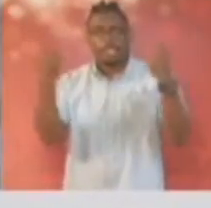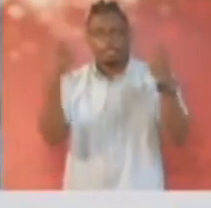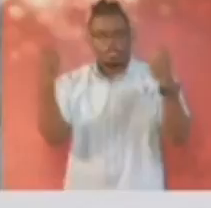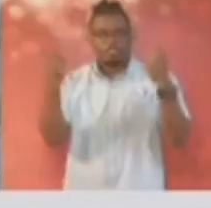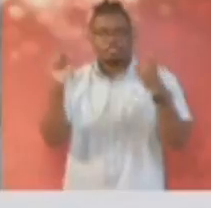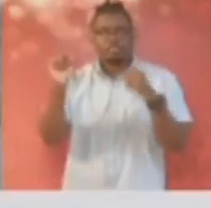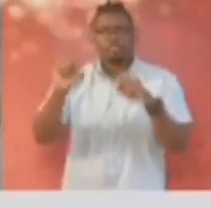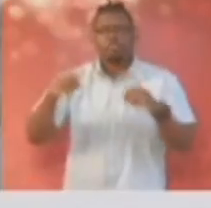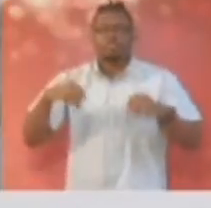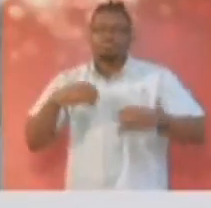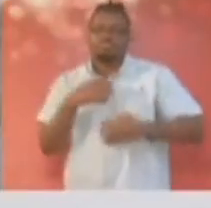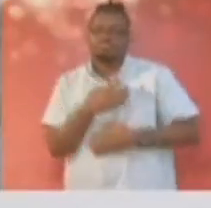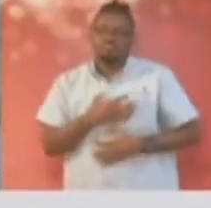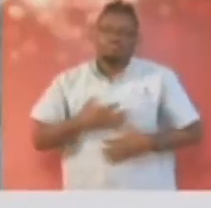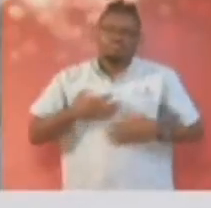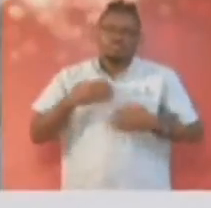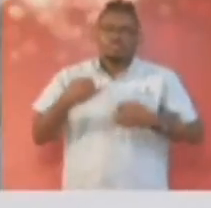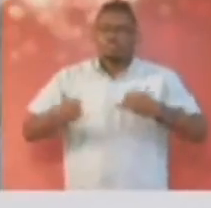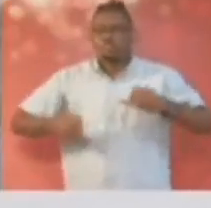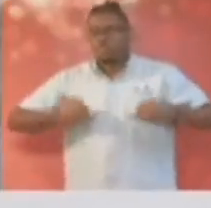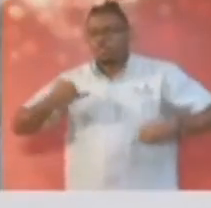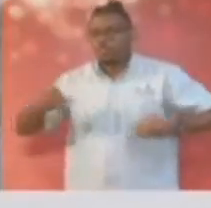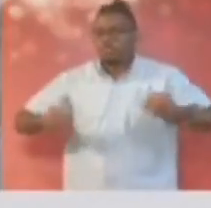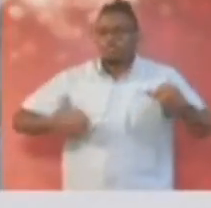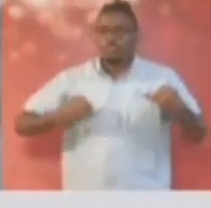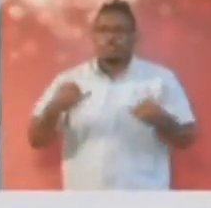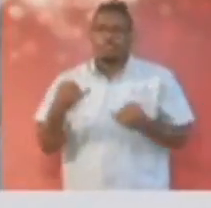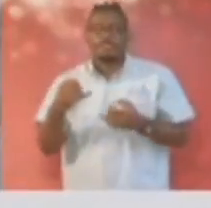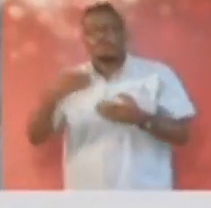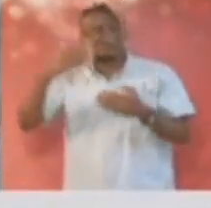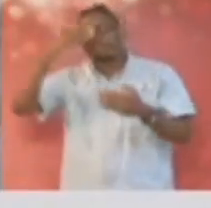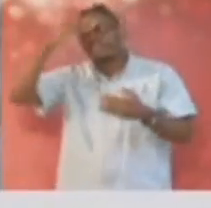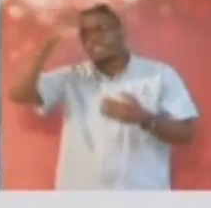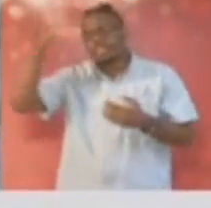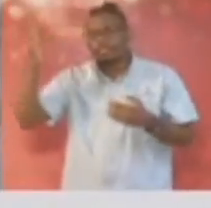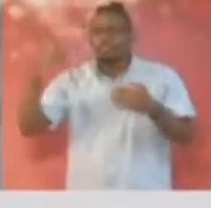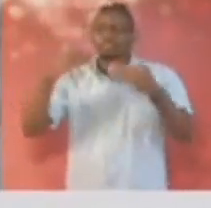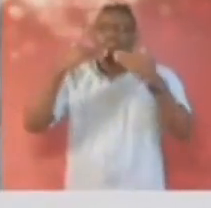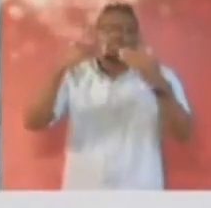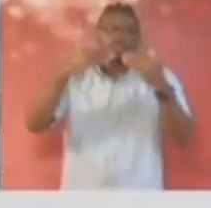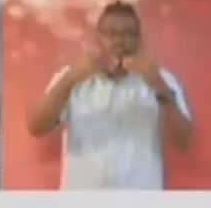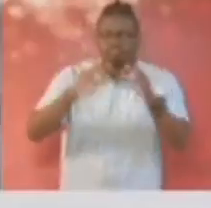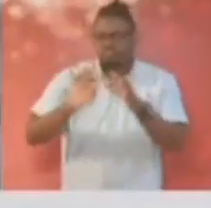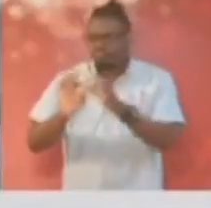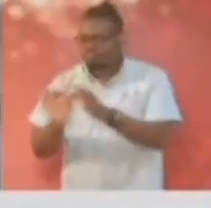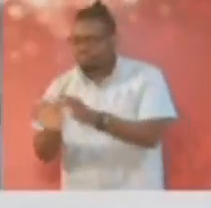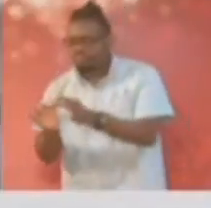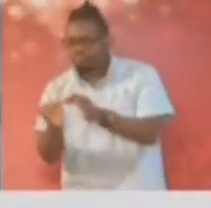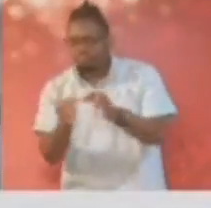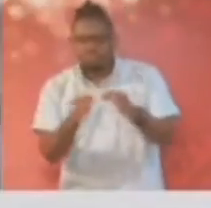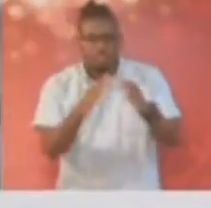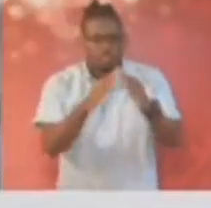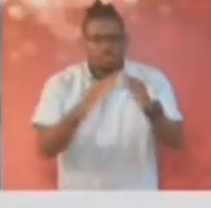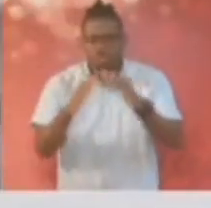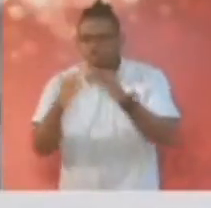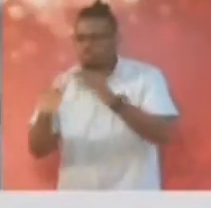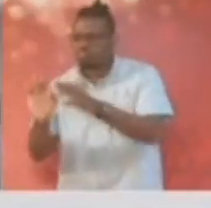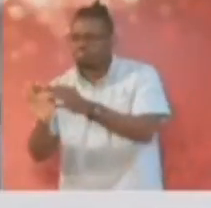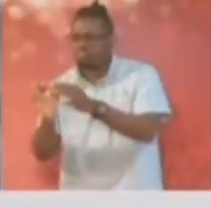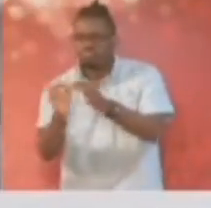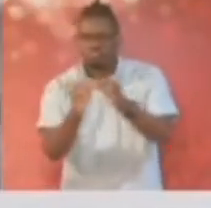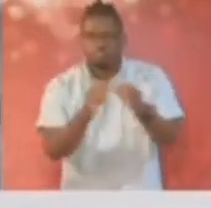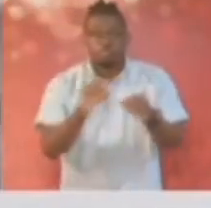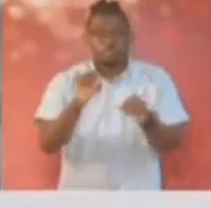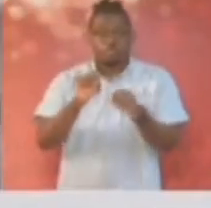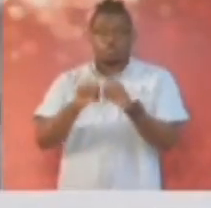and to forget, to give gratitude and to prepare our homes and surroundings to receive the Goddess of Light, Mother Lakshmi. It is